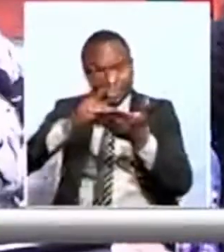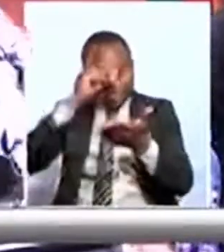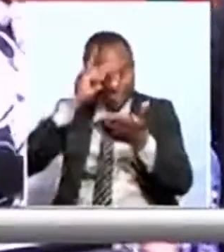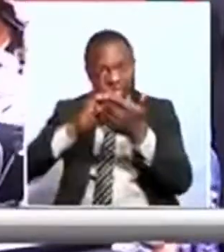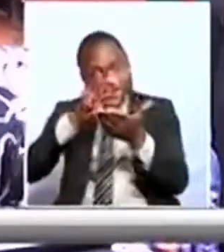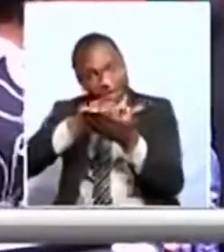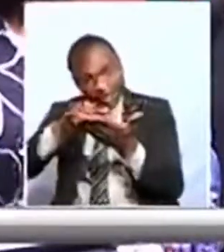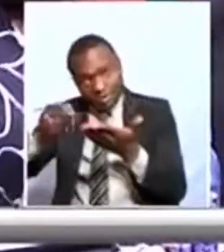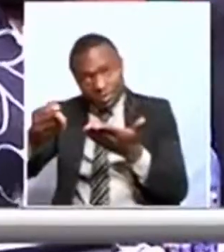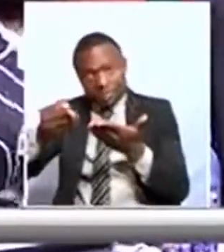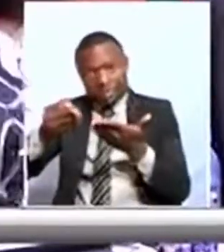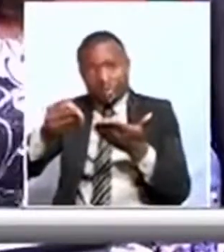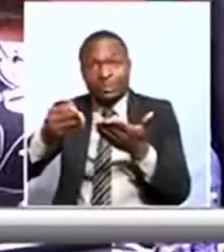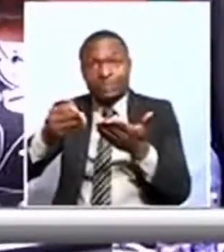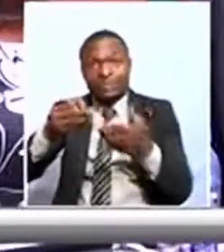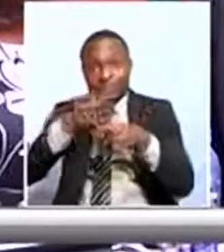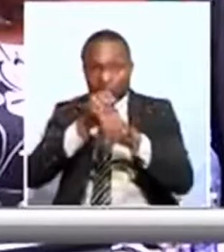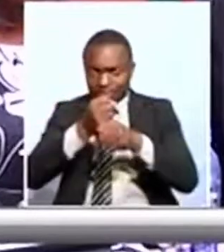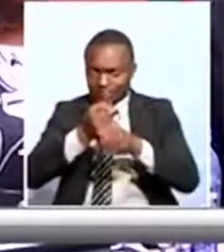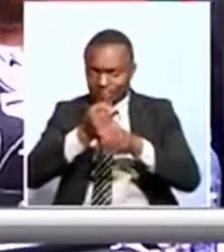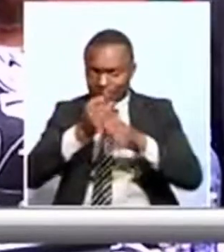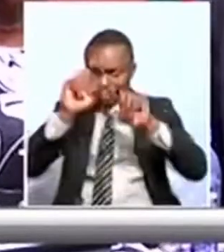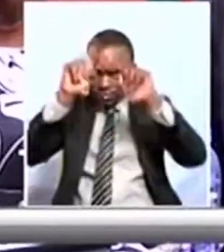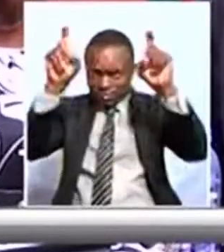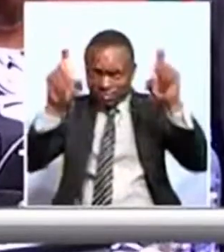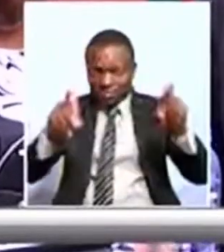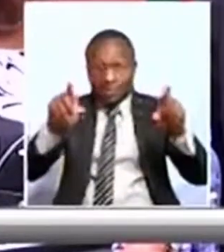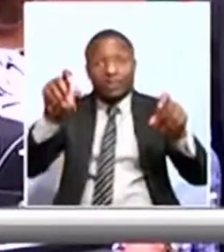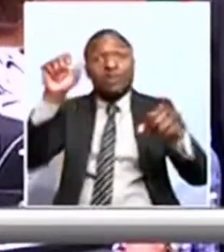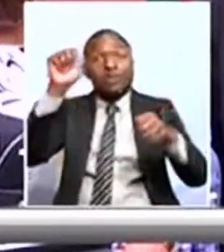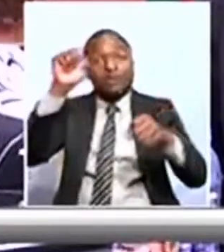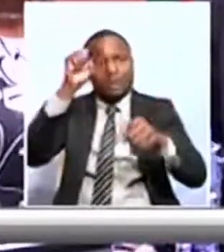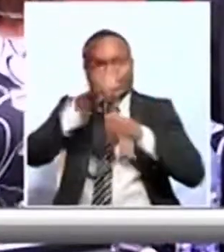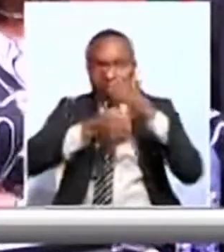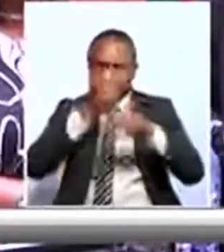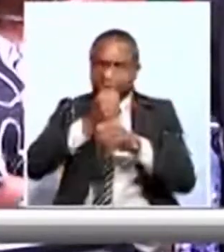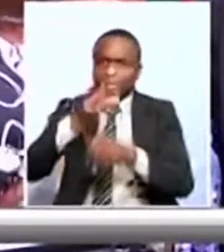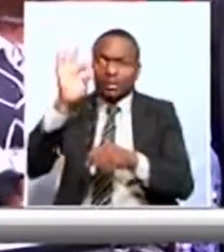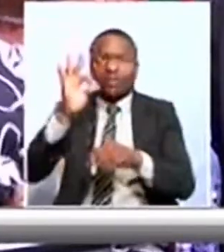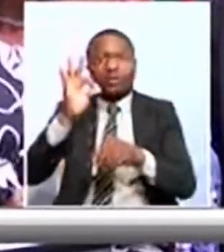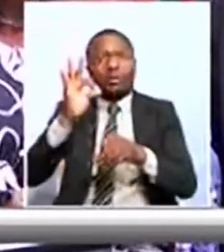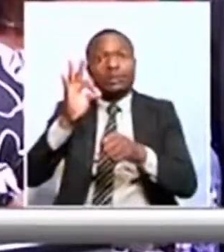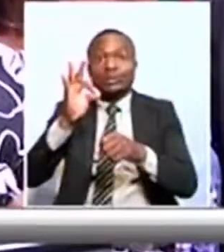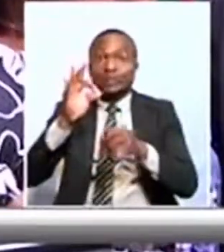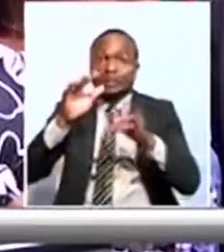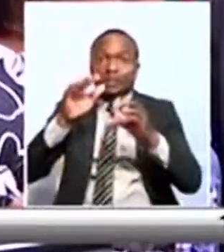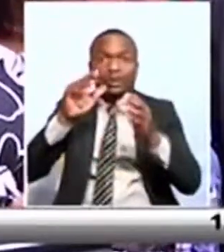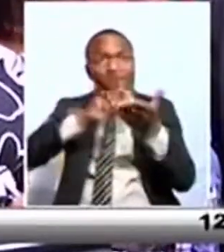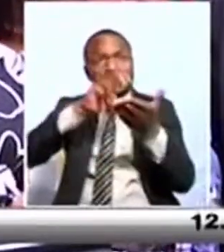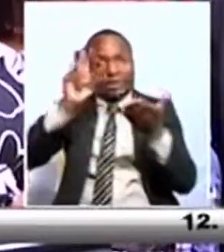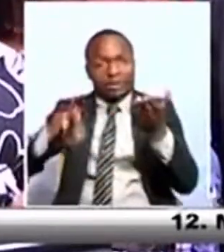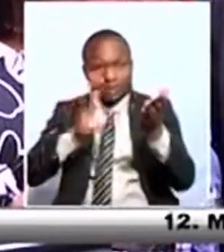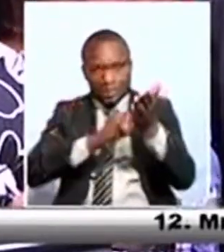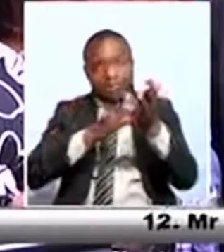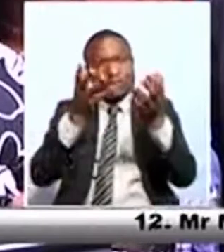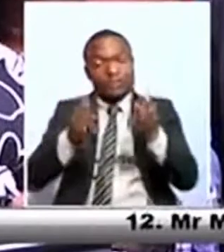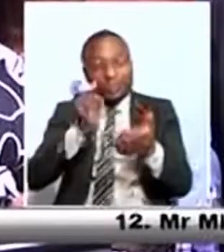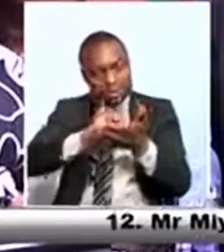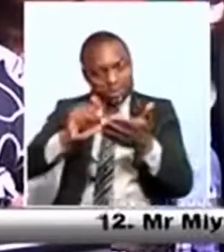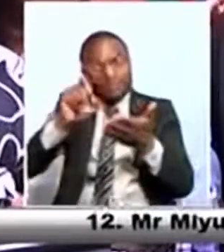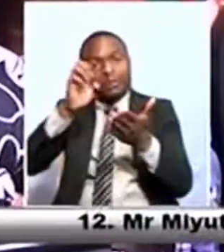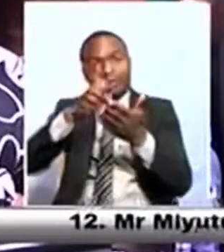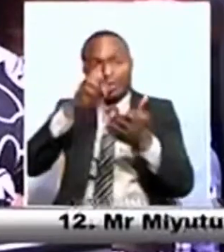make certificate at grade 9 or are out of school and wish to sit for the grade 9 examination